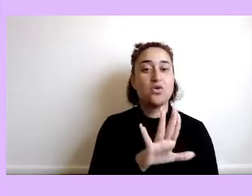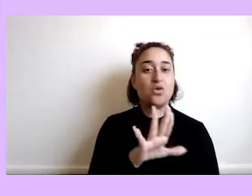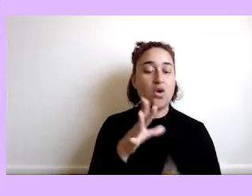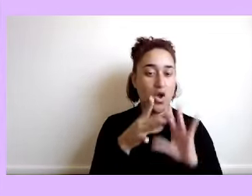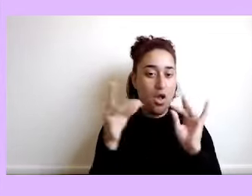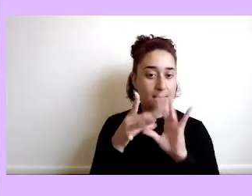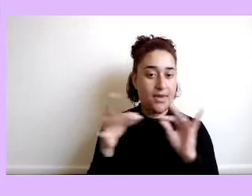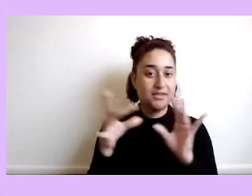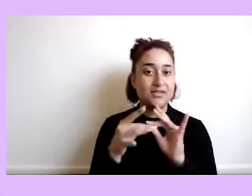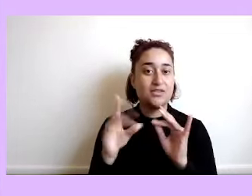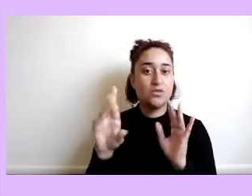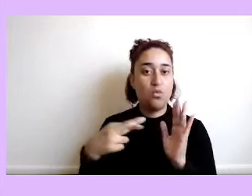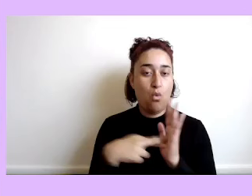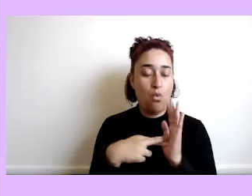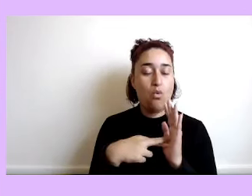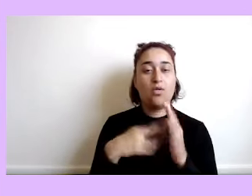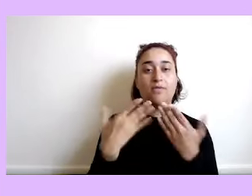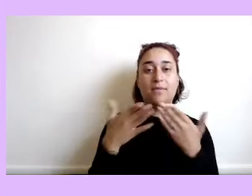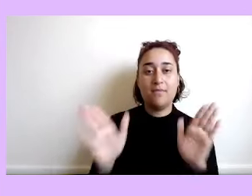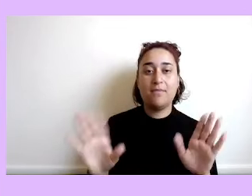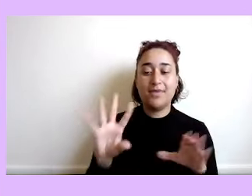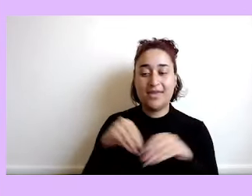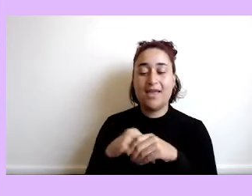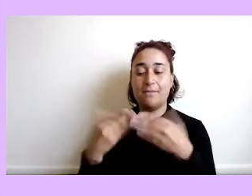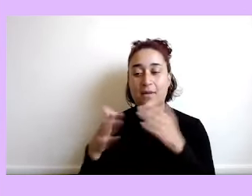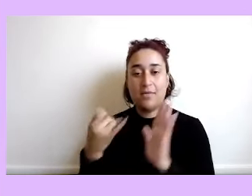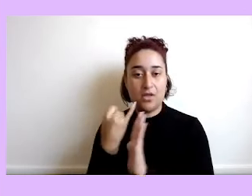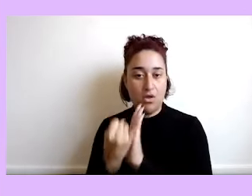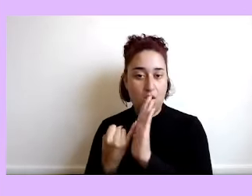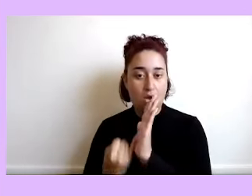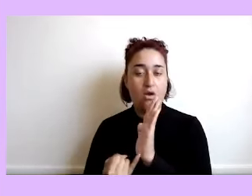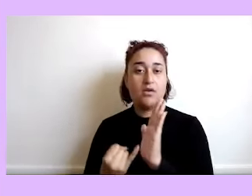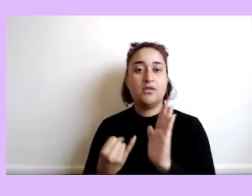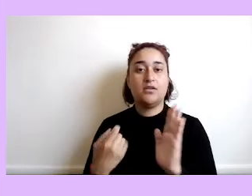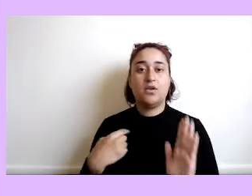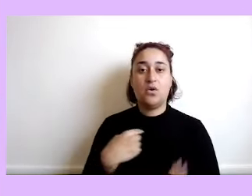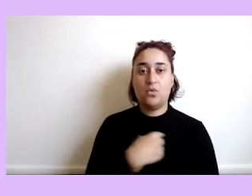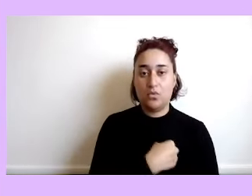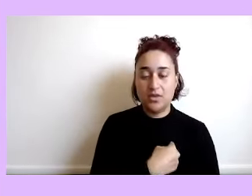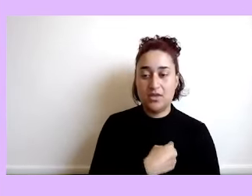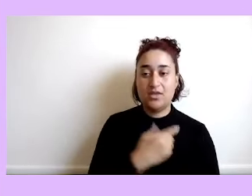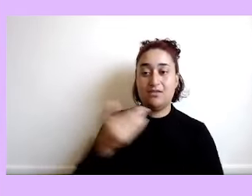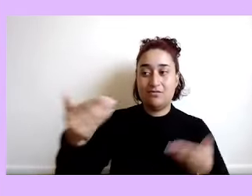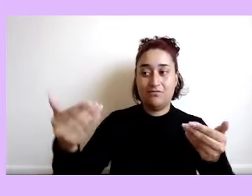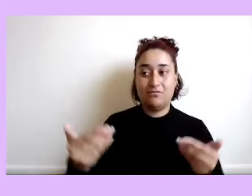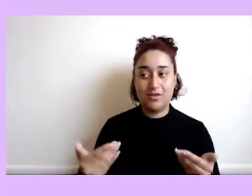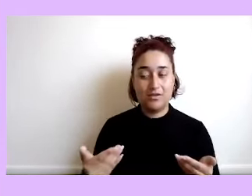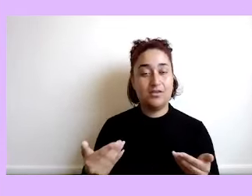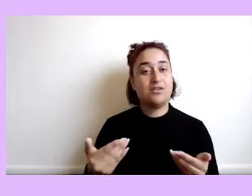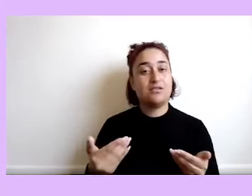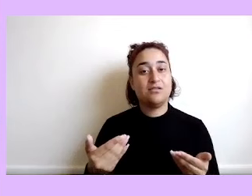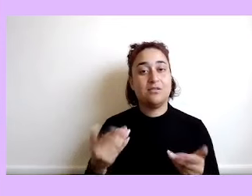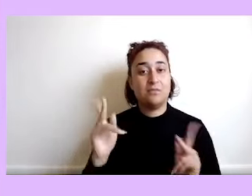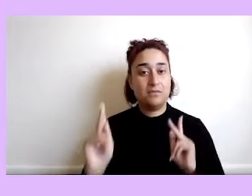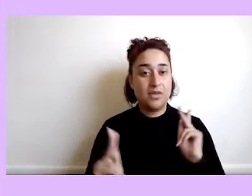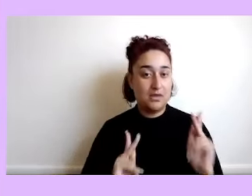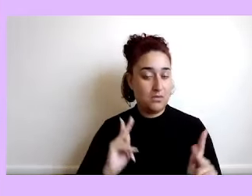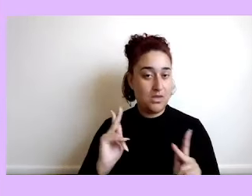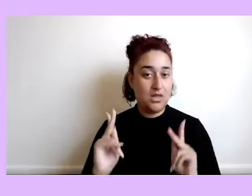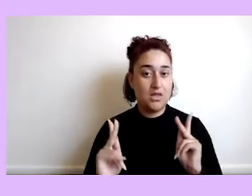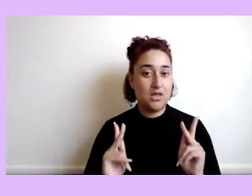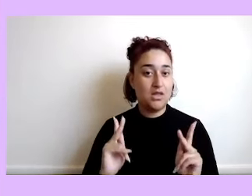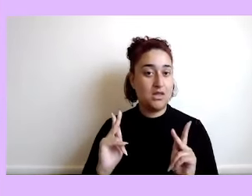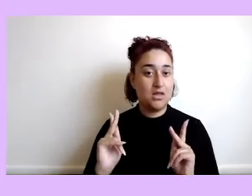in public art. And, you know, are we inviting people to